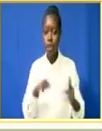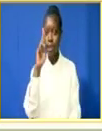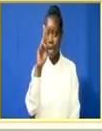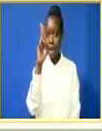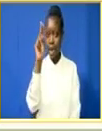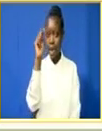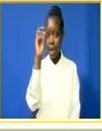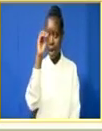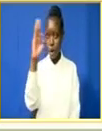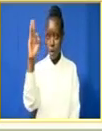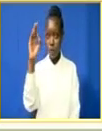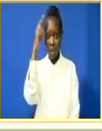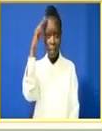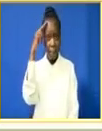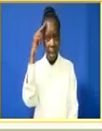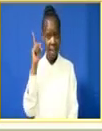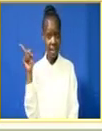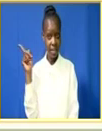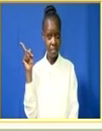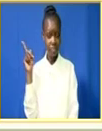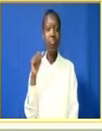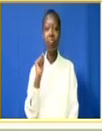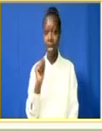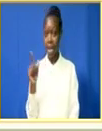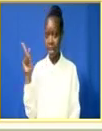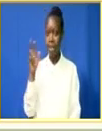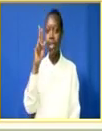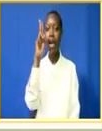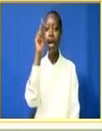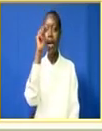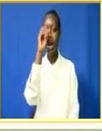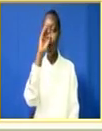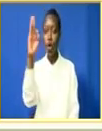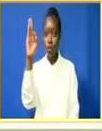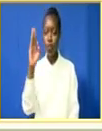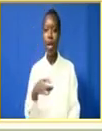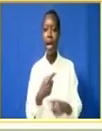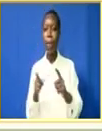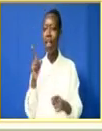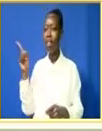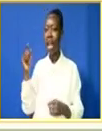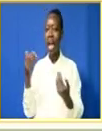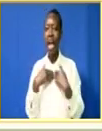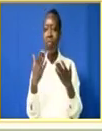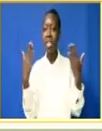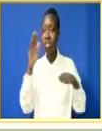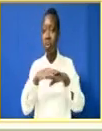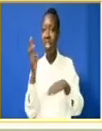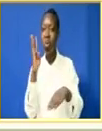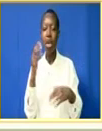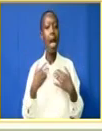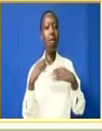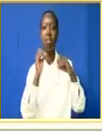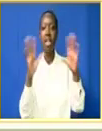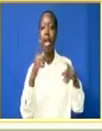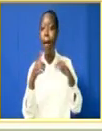Remember? Yes. We called it runoff. Yes. But up here, do we have the particles on the water? No, we don't. No, but they are